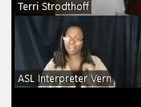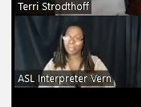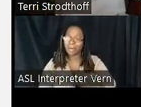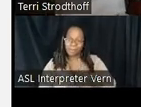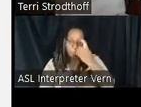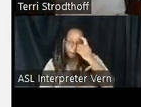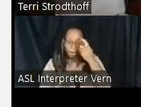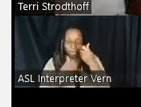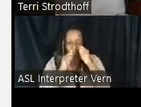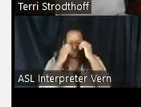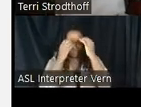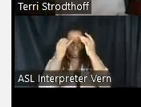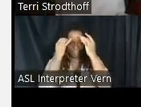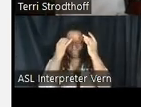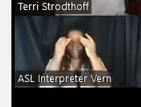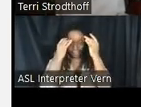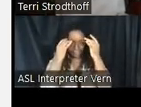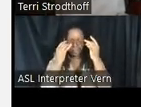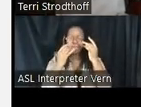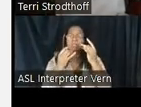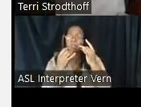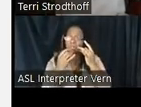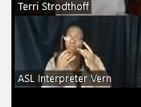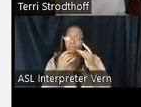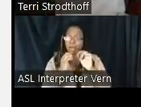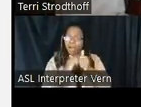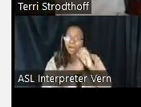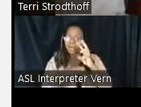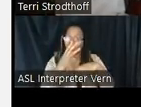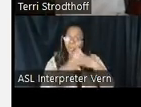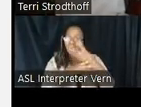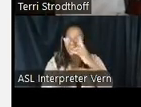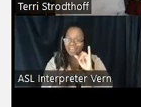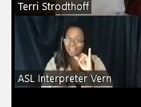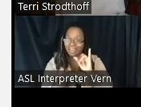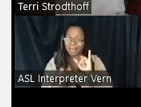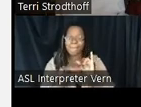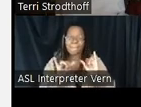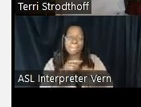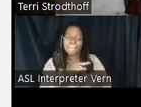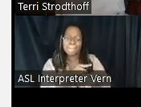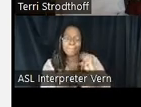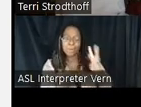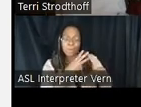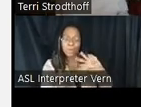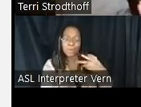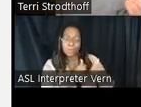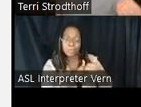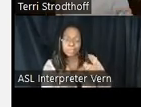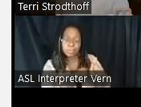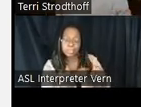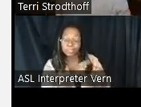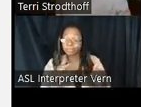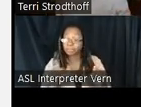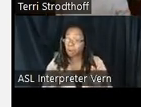sense, early sense of the world. Oh, the world's dangerous. And again, if we land in the place where